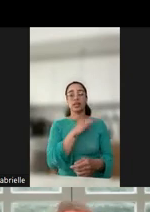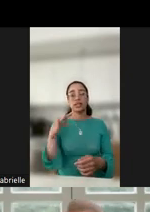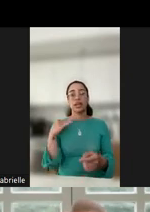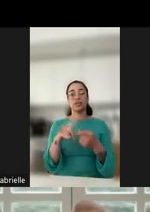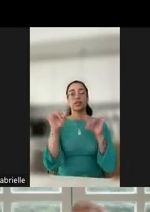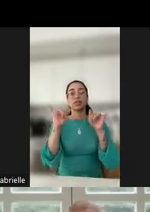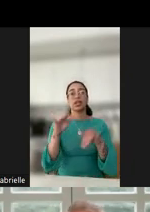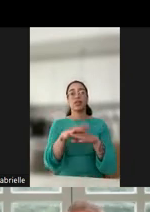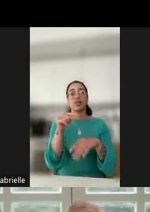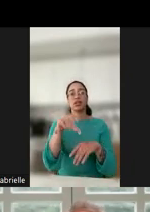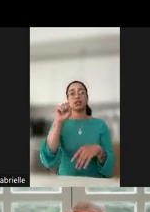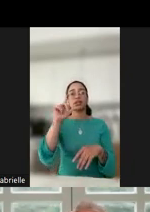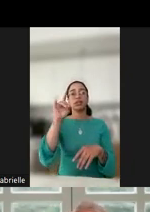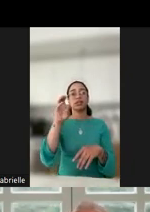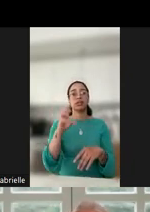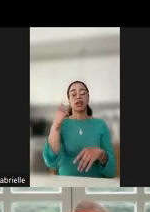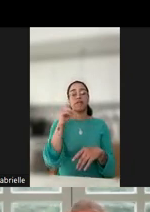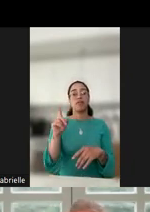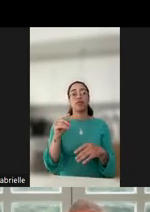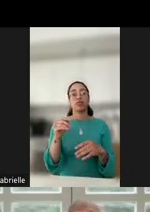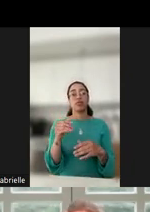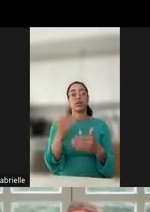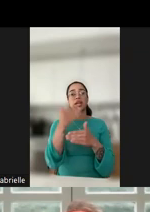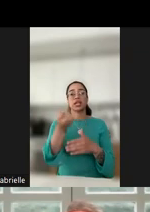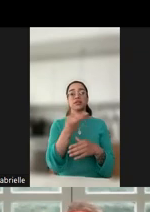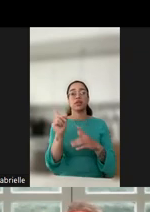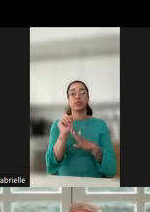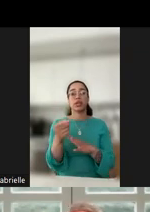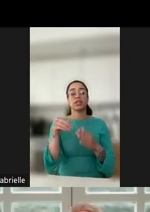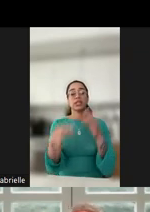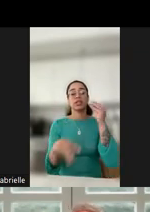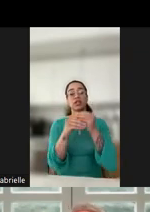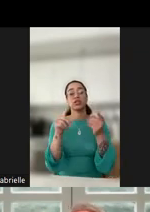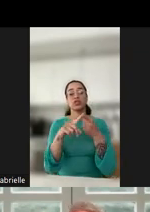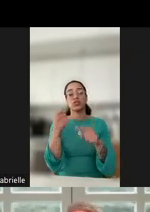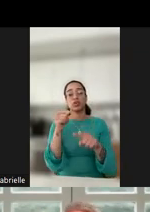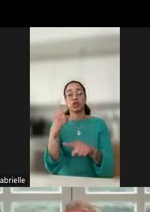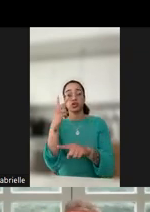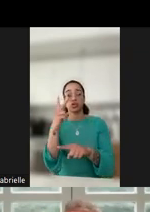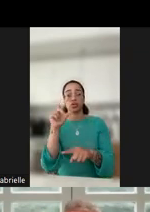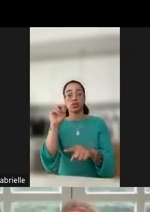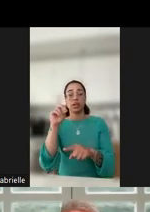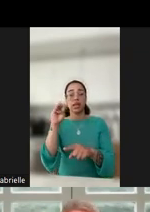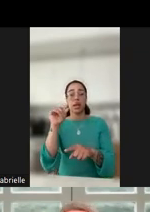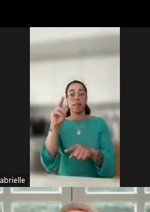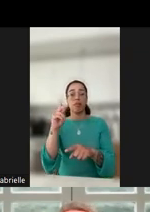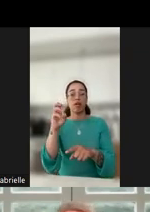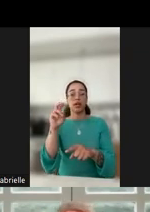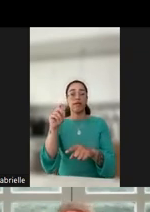important events. So in addition to the 2 landmark events I just described to